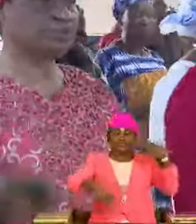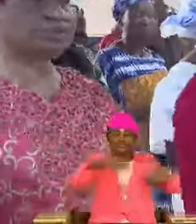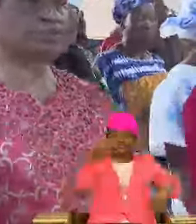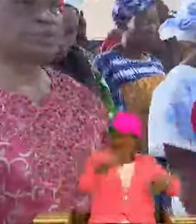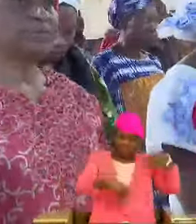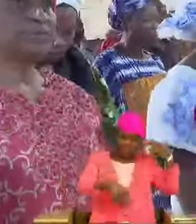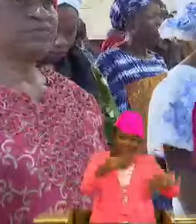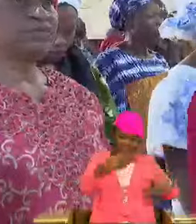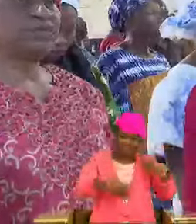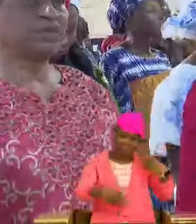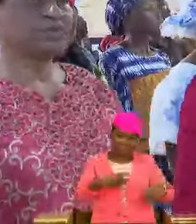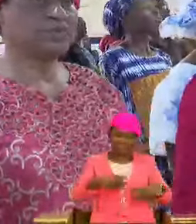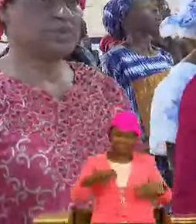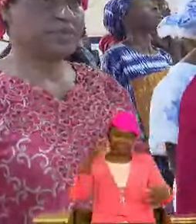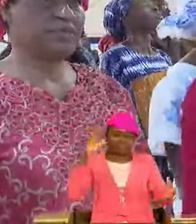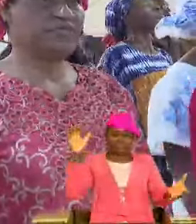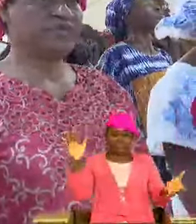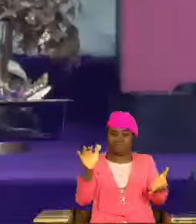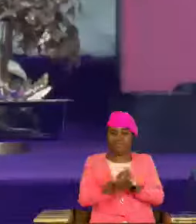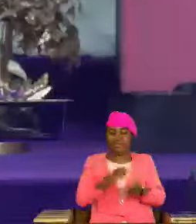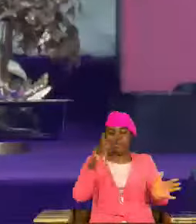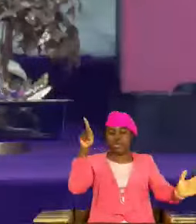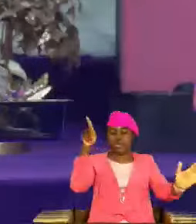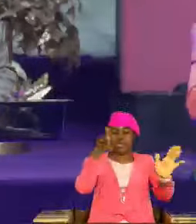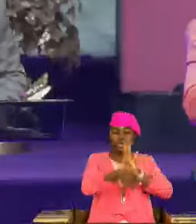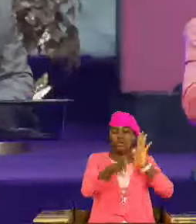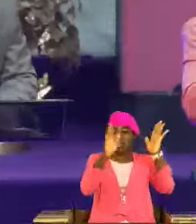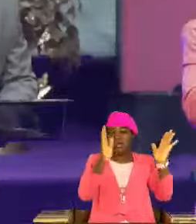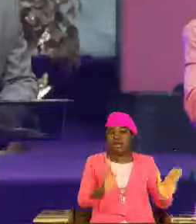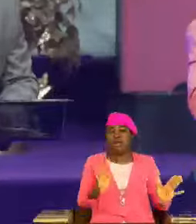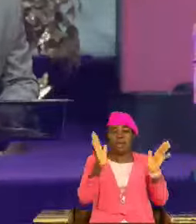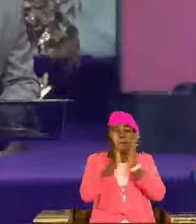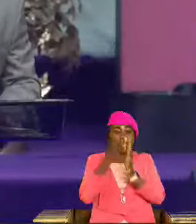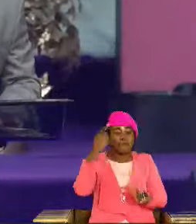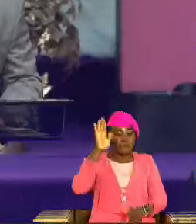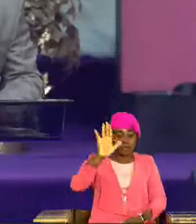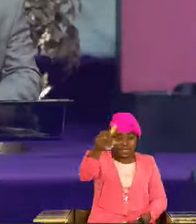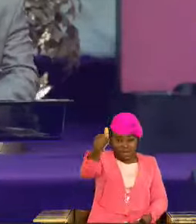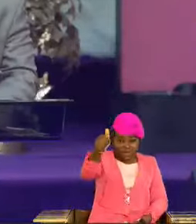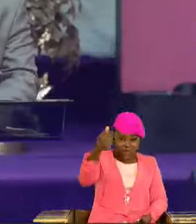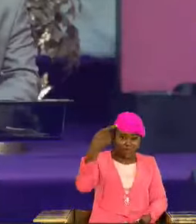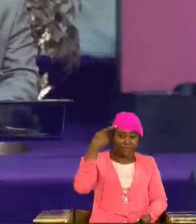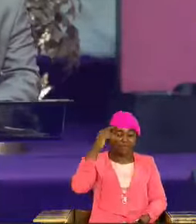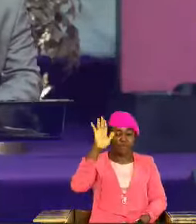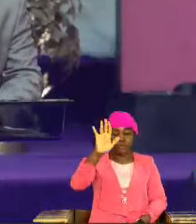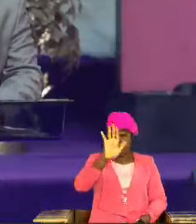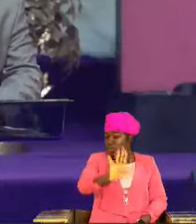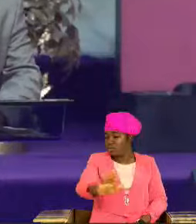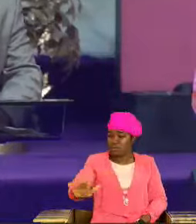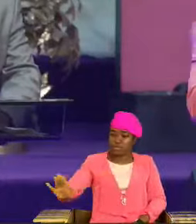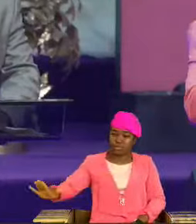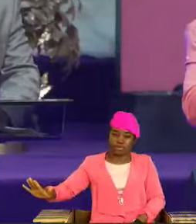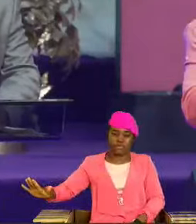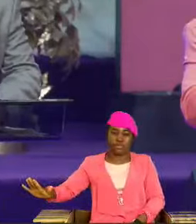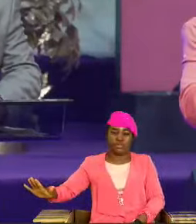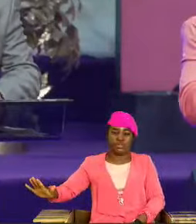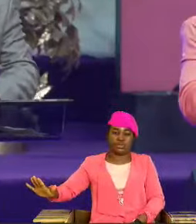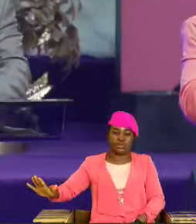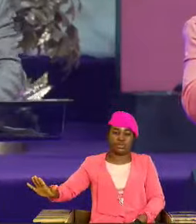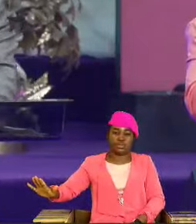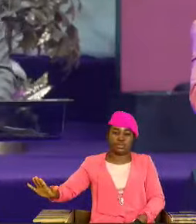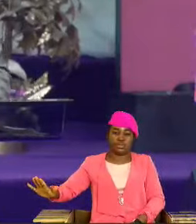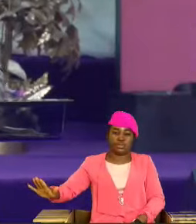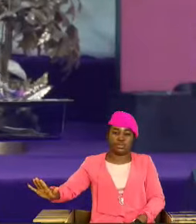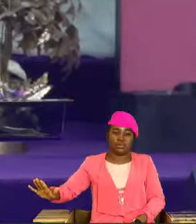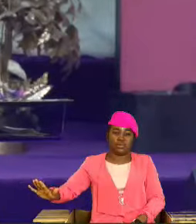killer pray for yourself pray for your children pray for even if you are not yet married